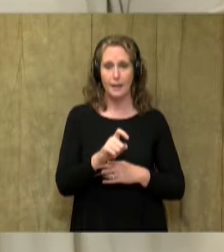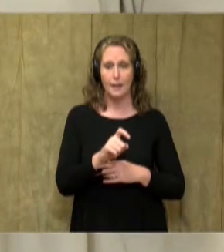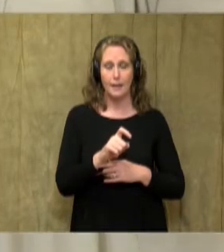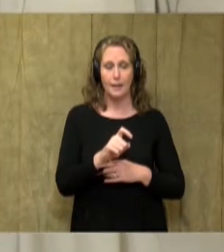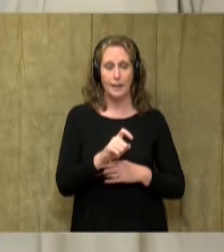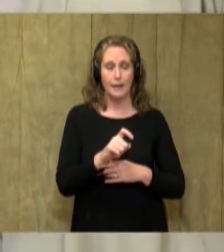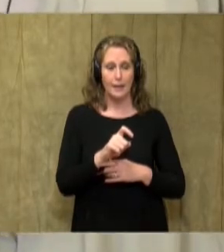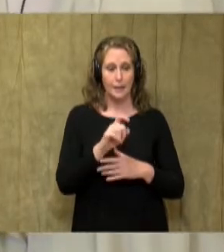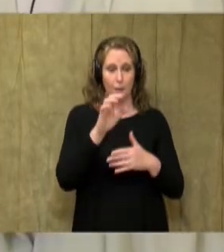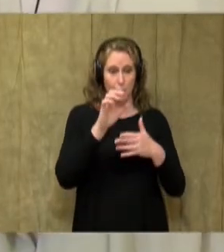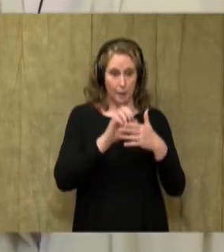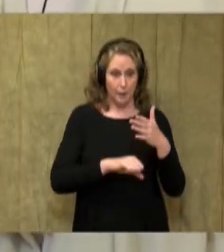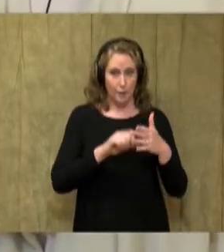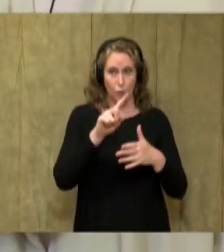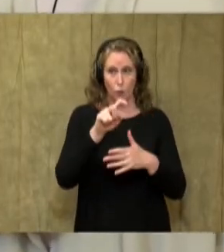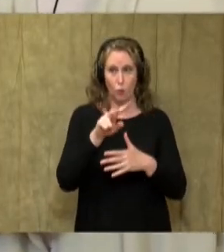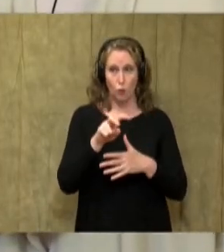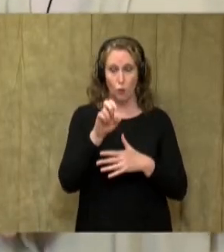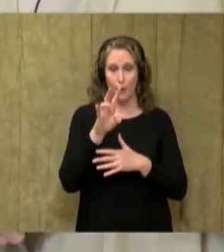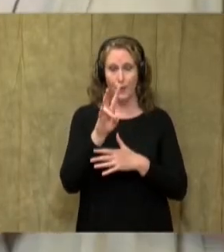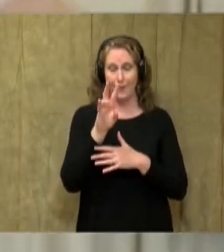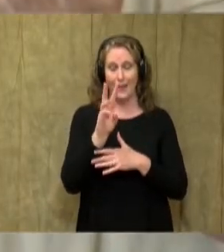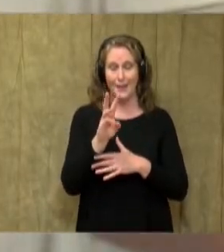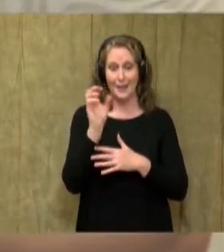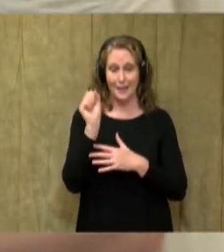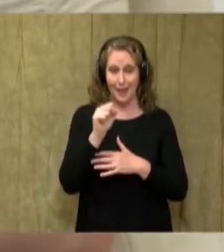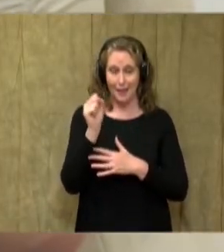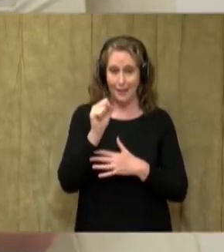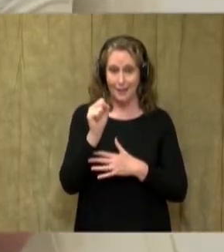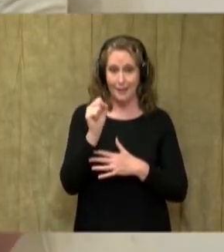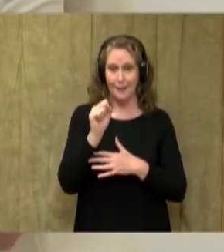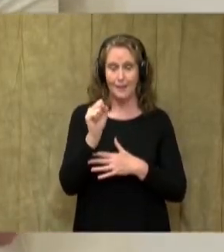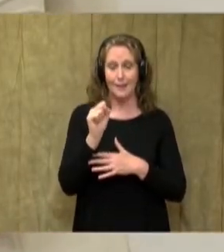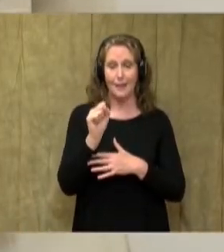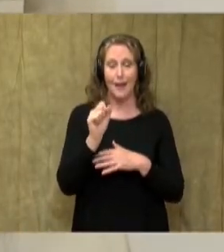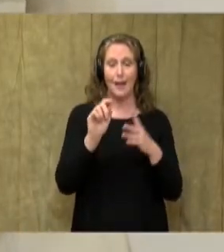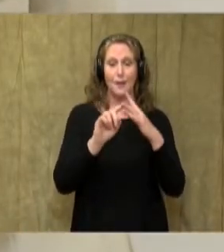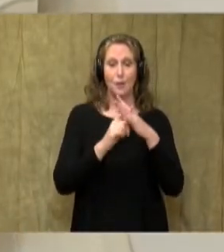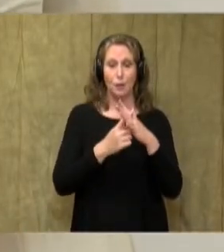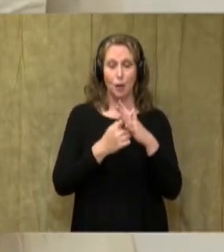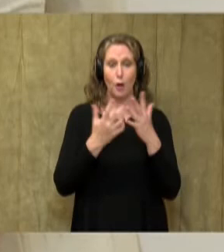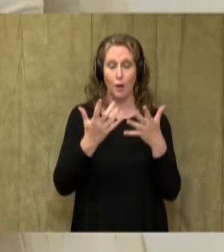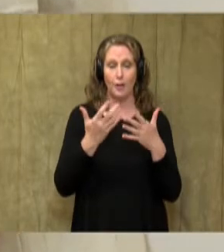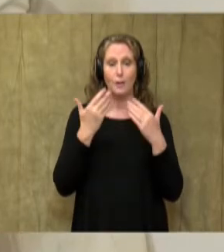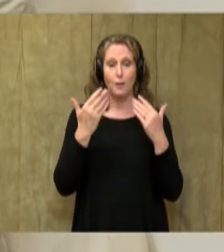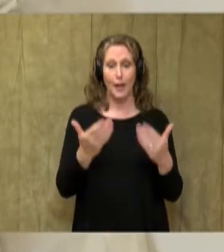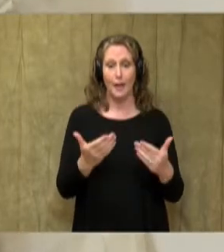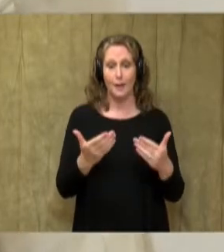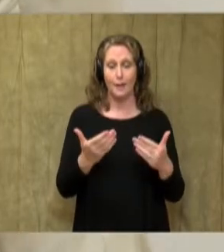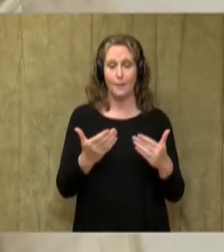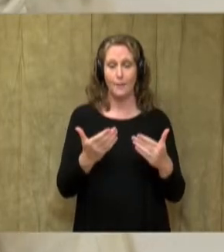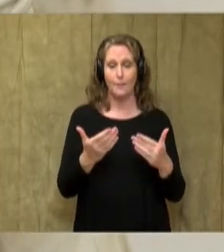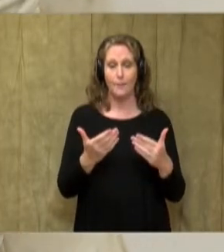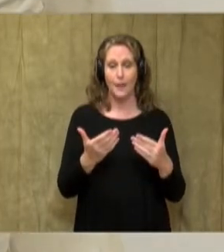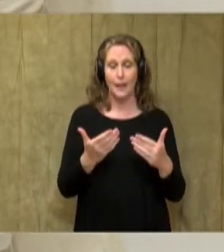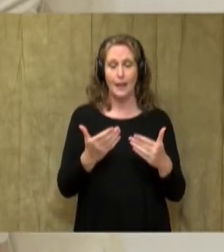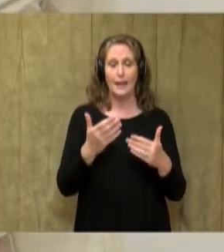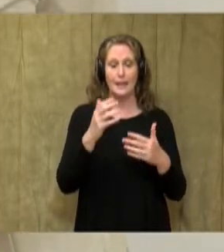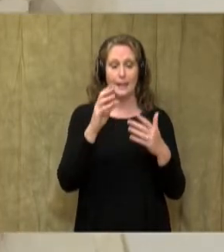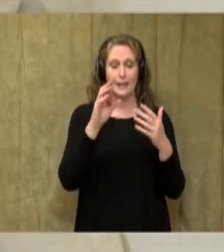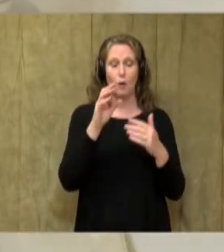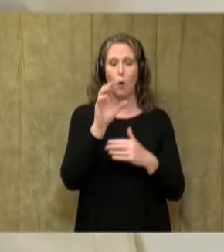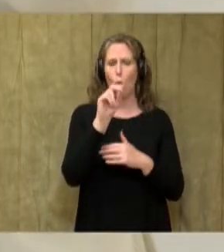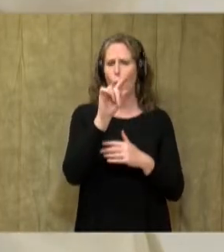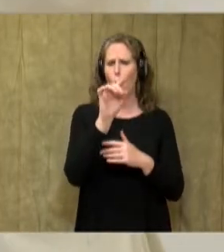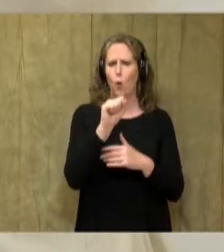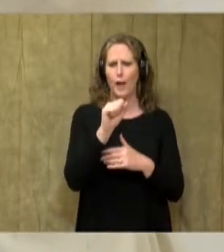away 276? We can. So let's start here and take away, let's see, we're going to take away 6 ones.